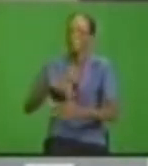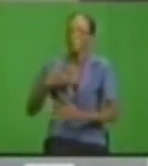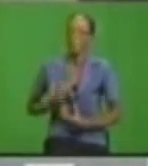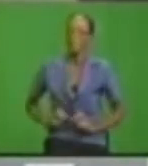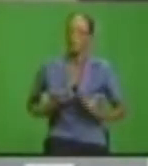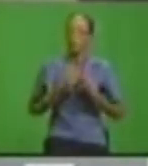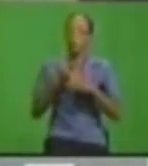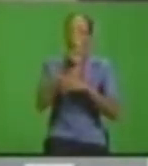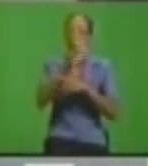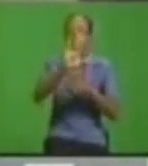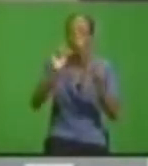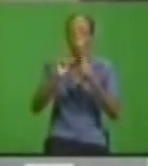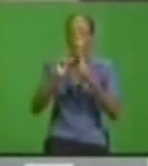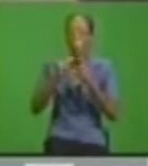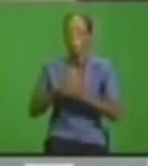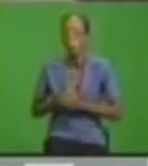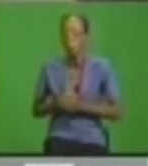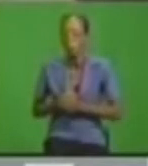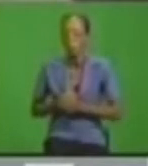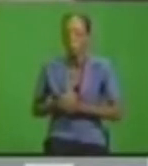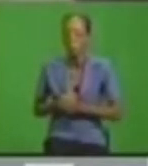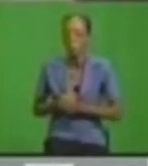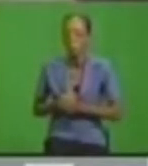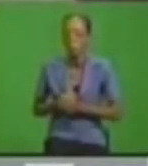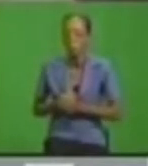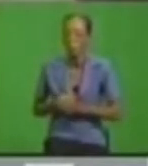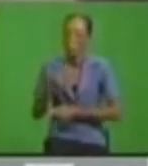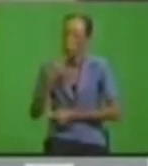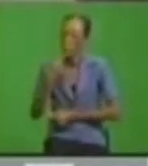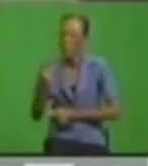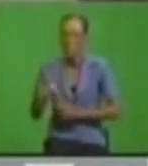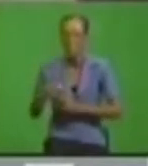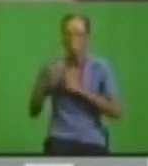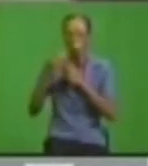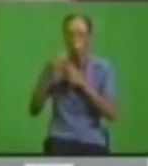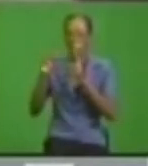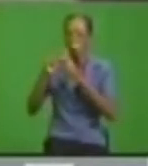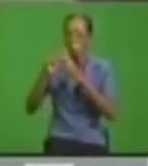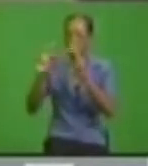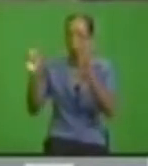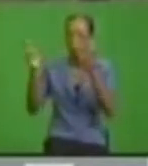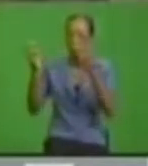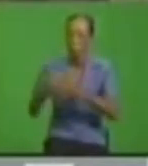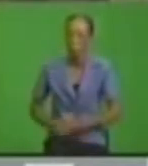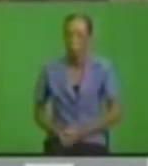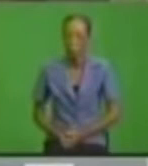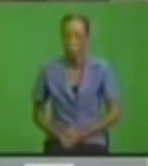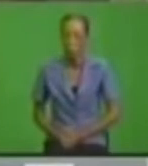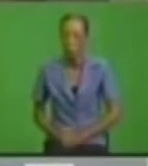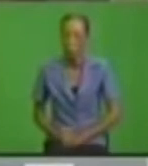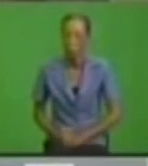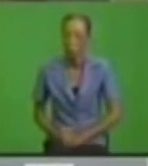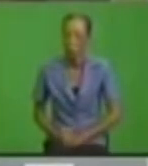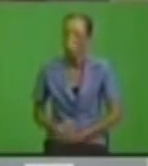grief by referencing these words of magic, and I quote, that